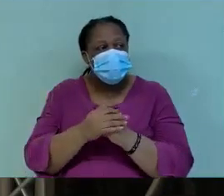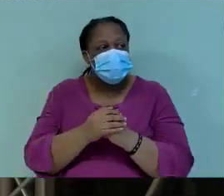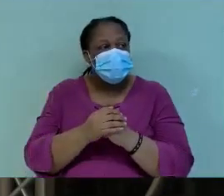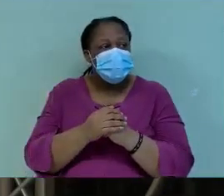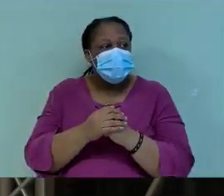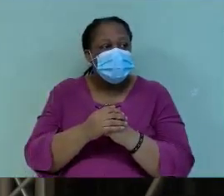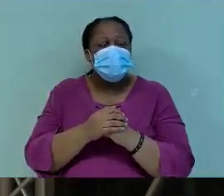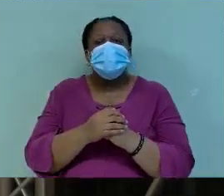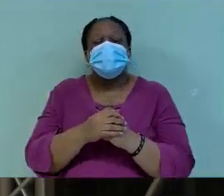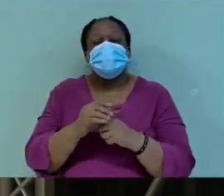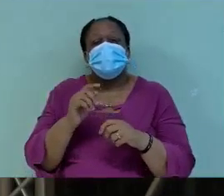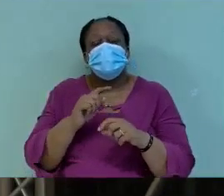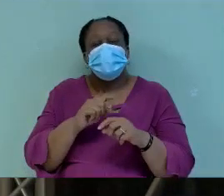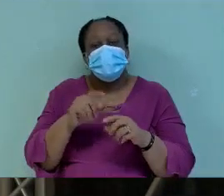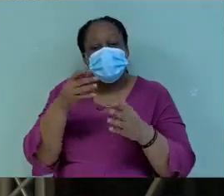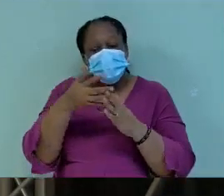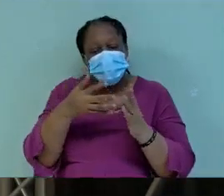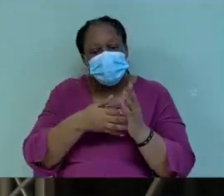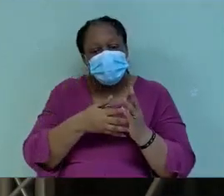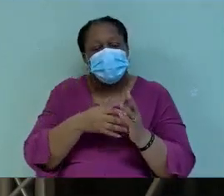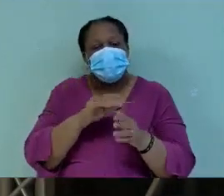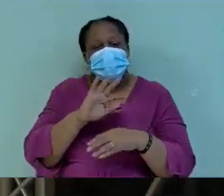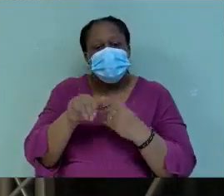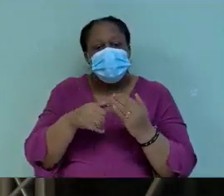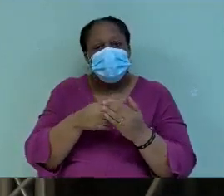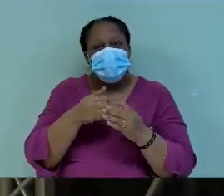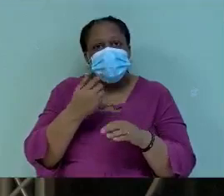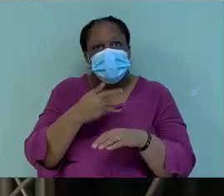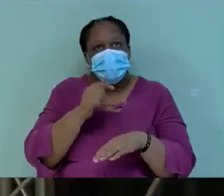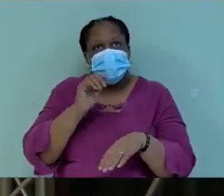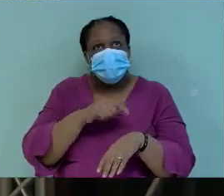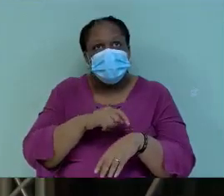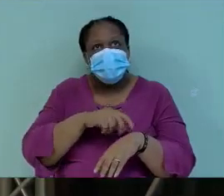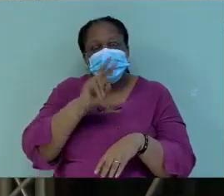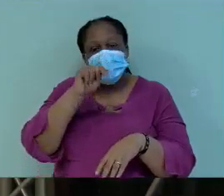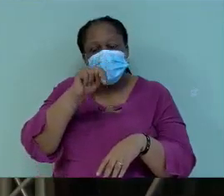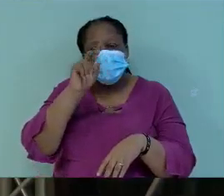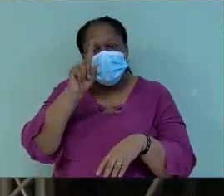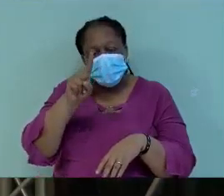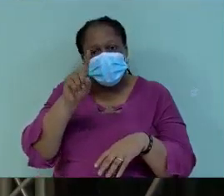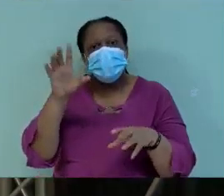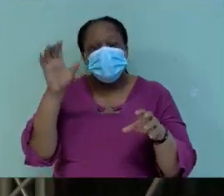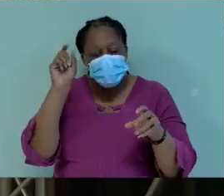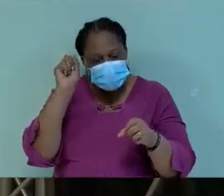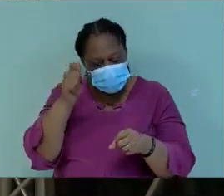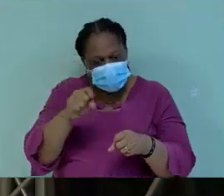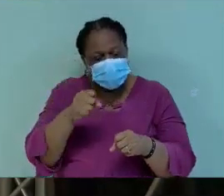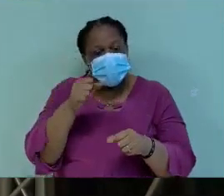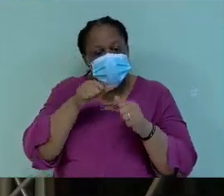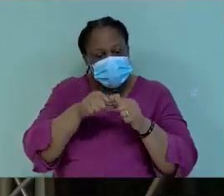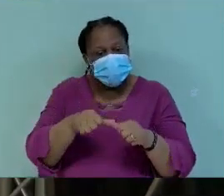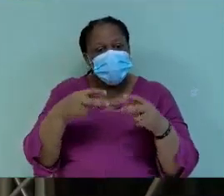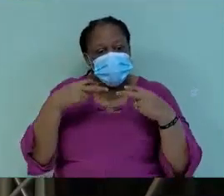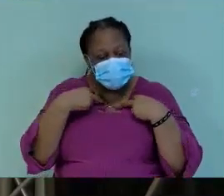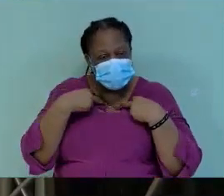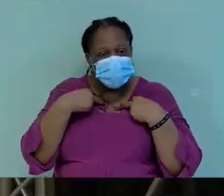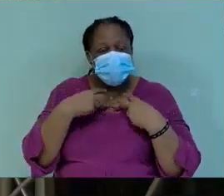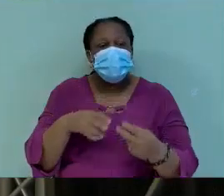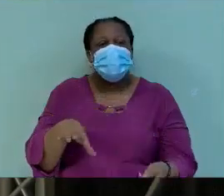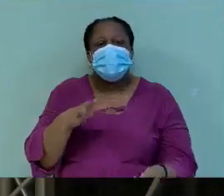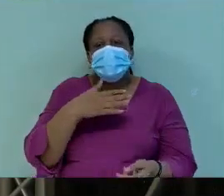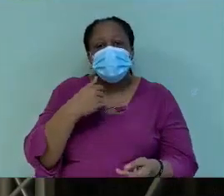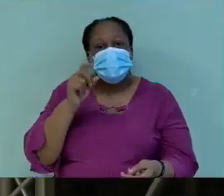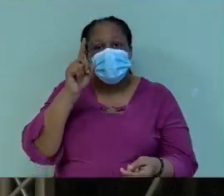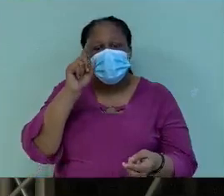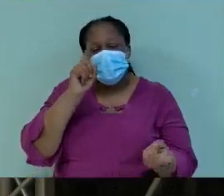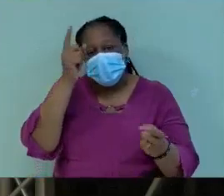results came back positive. However, at about day 28, after diagnosis, their RT-PCR